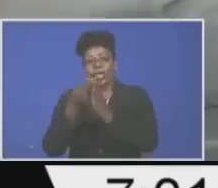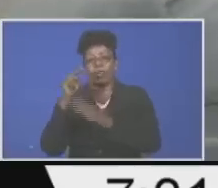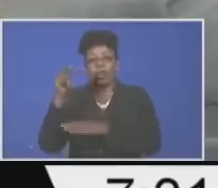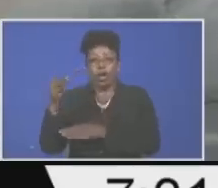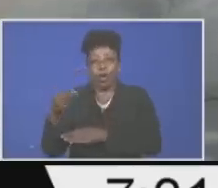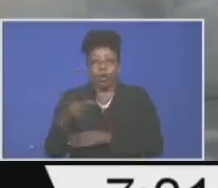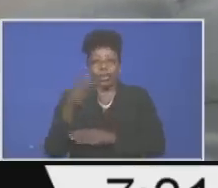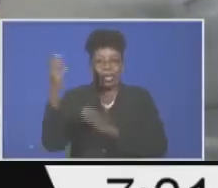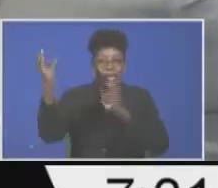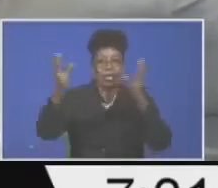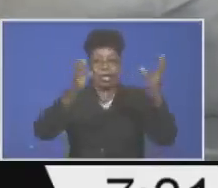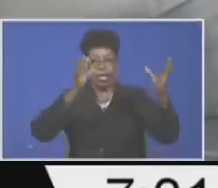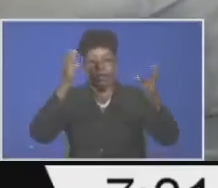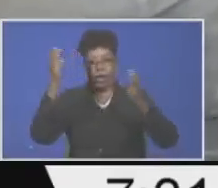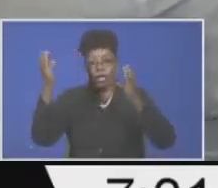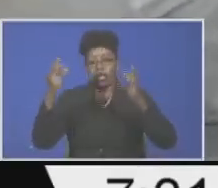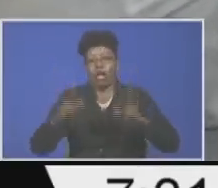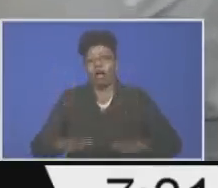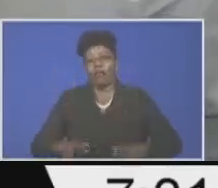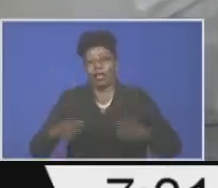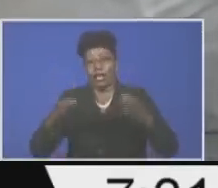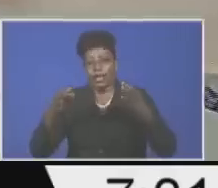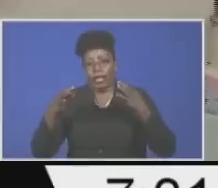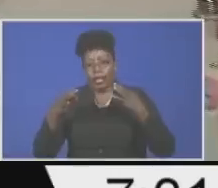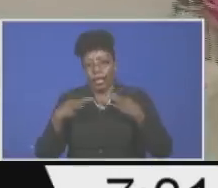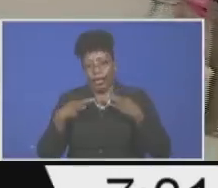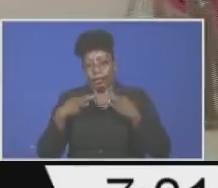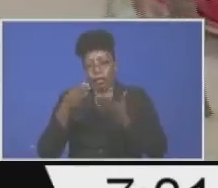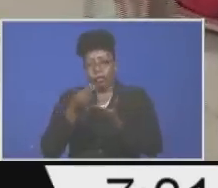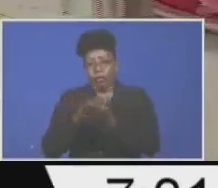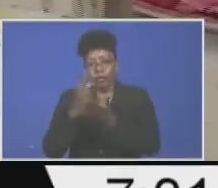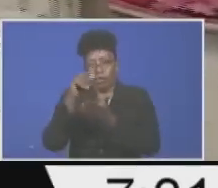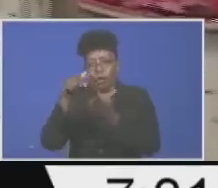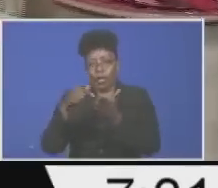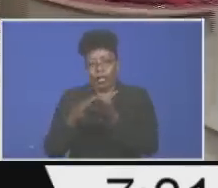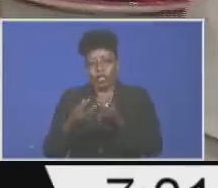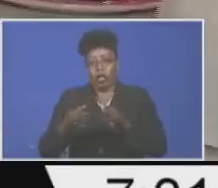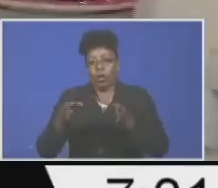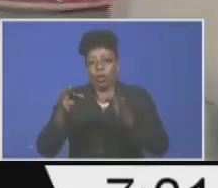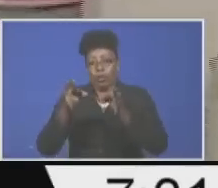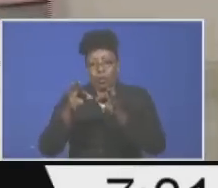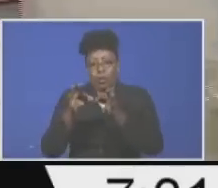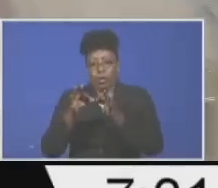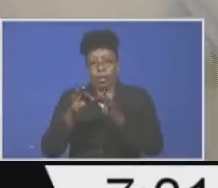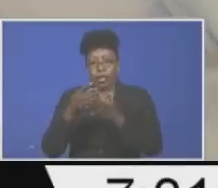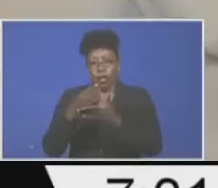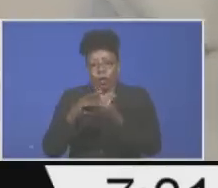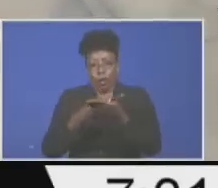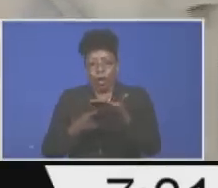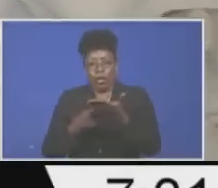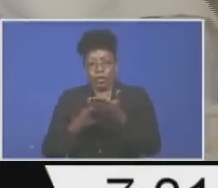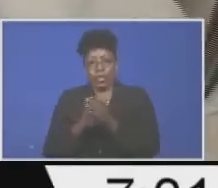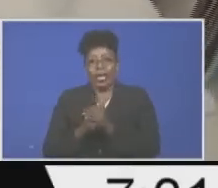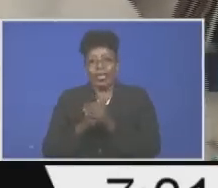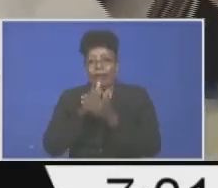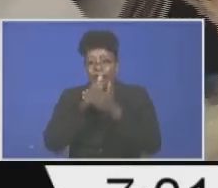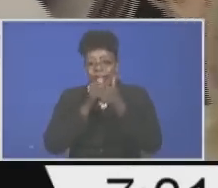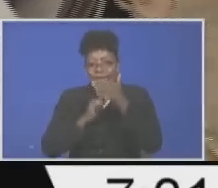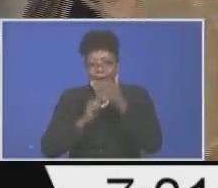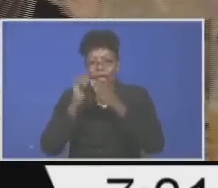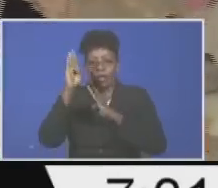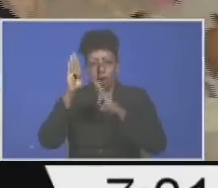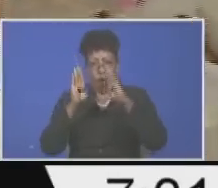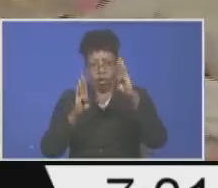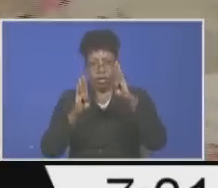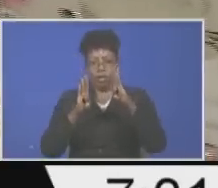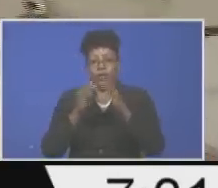hosting a celebration of life to raise funds for a worthy cause. A key part of the fundraiser is a silent auction for a